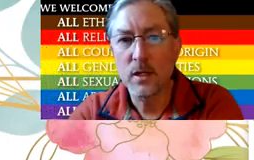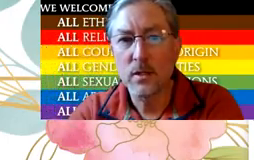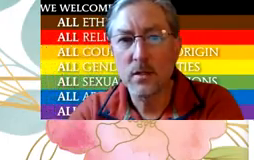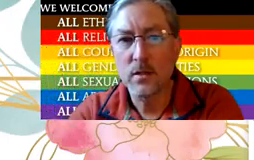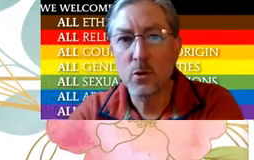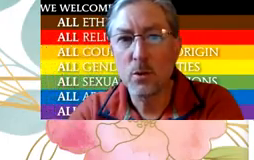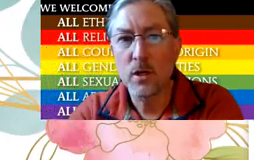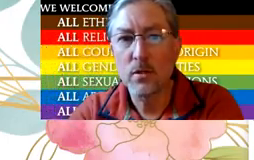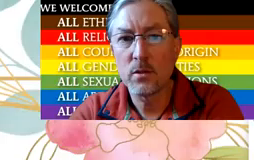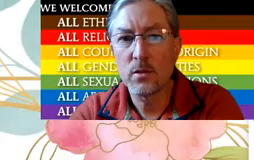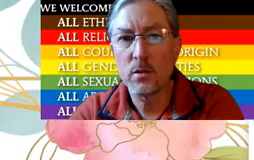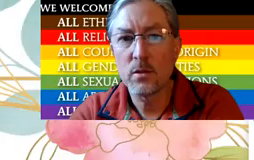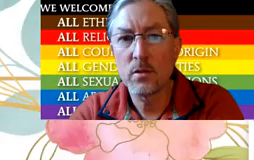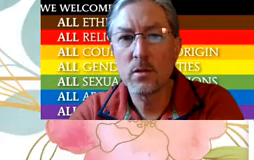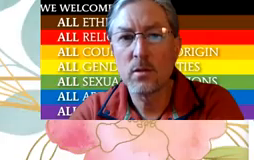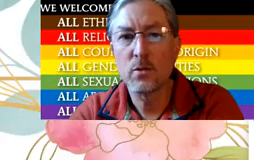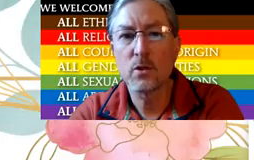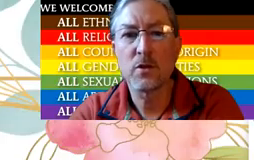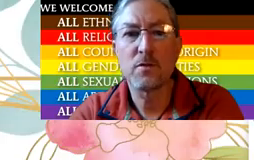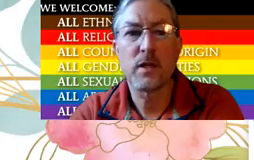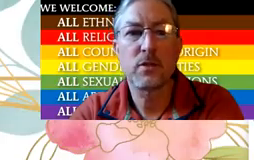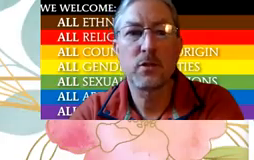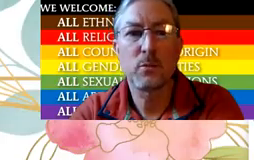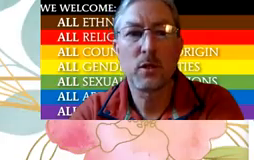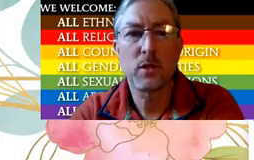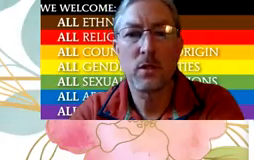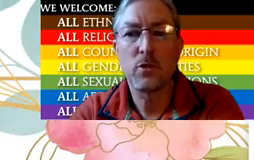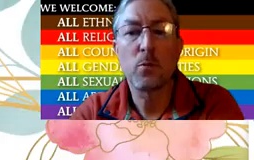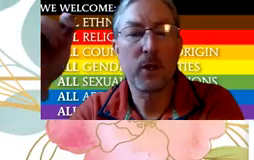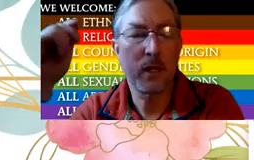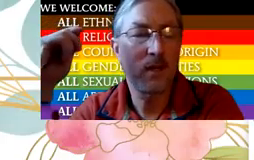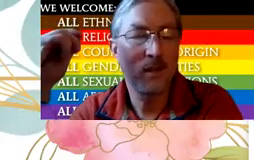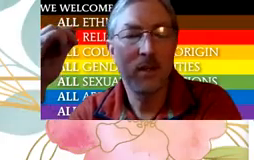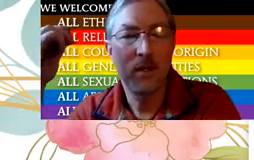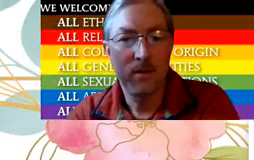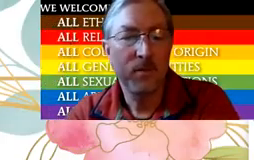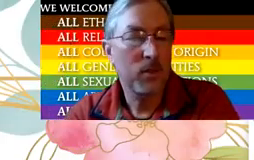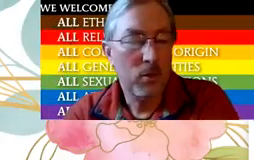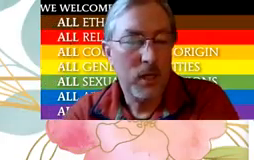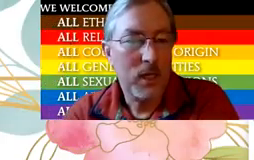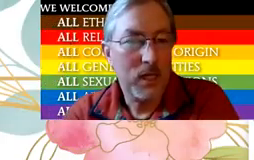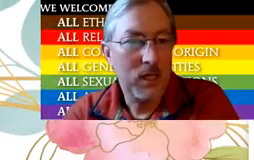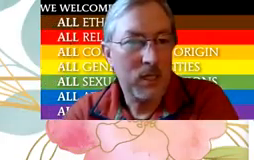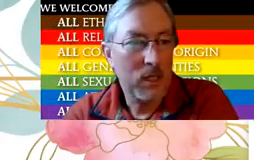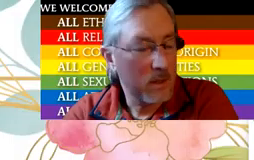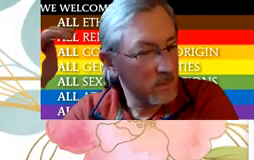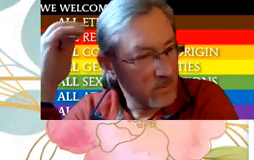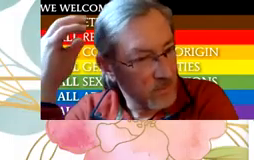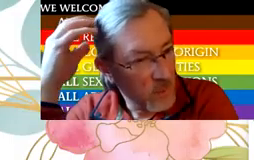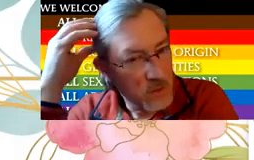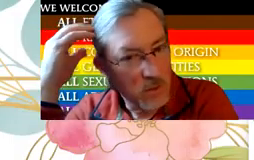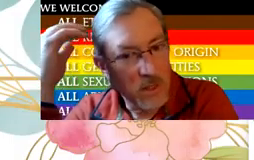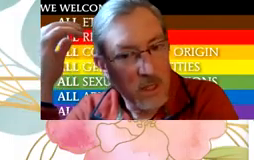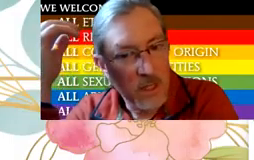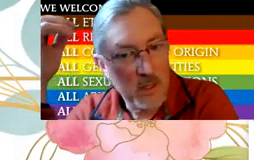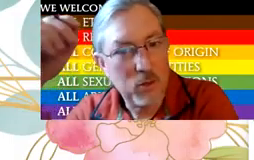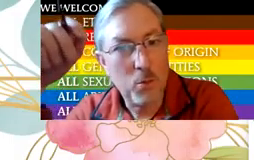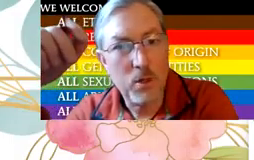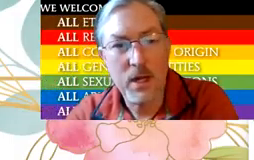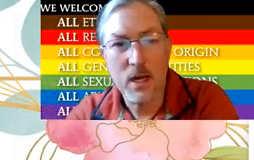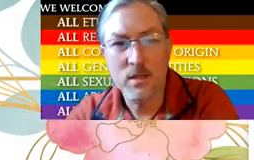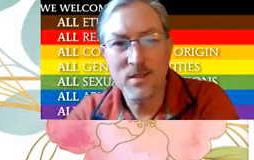how do you say it? Dobre? You start the phrase, good morning. Dobre. So like in